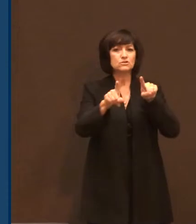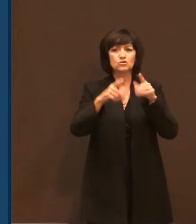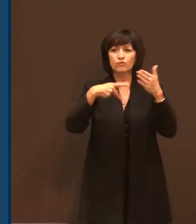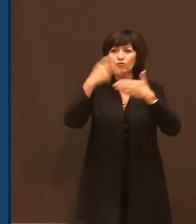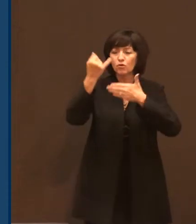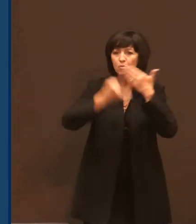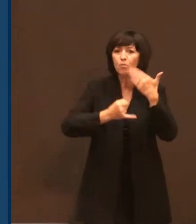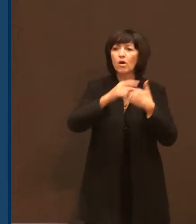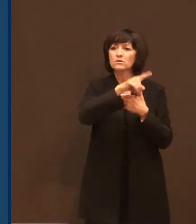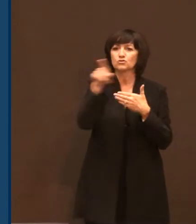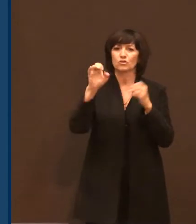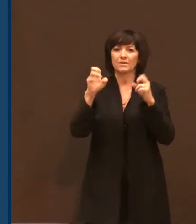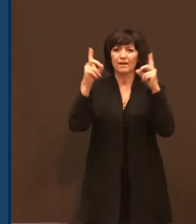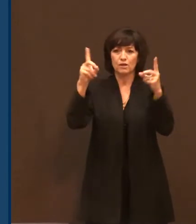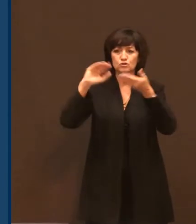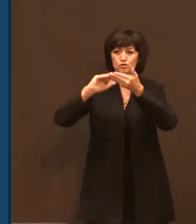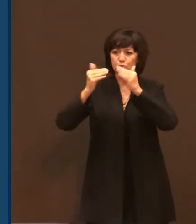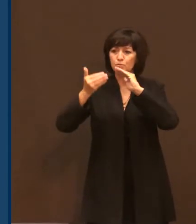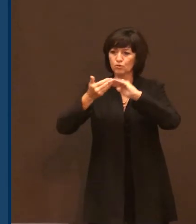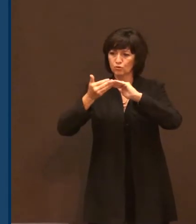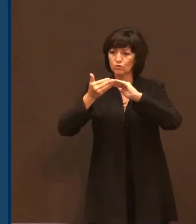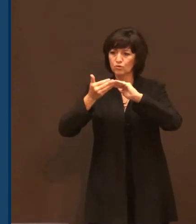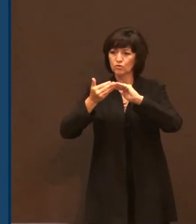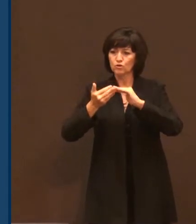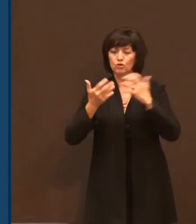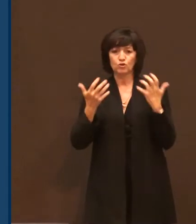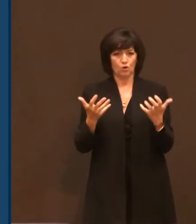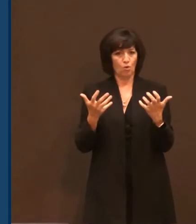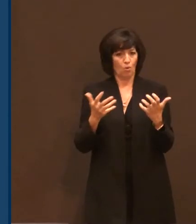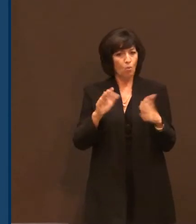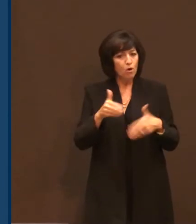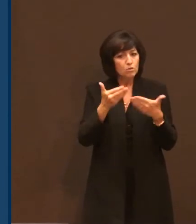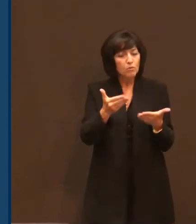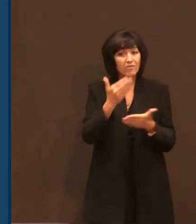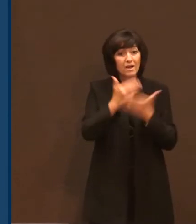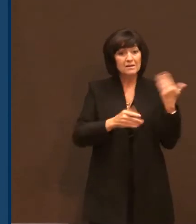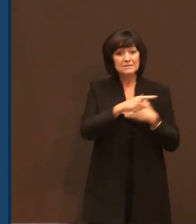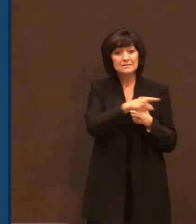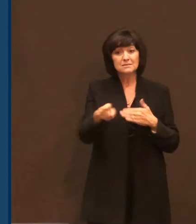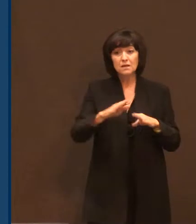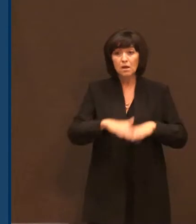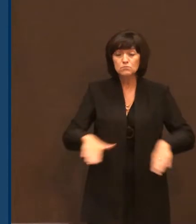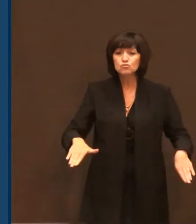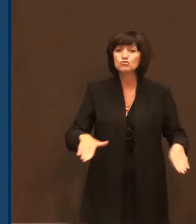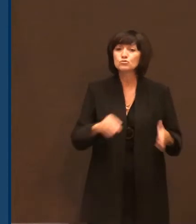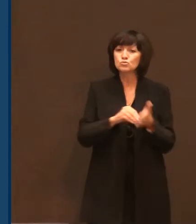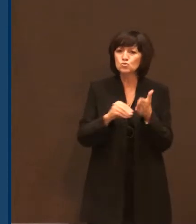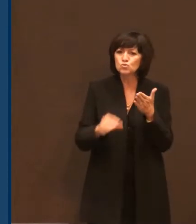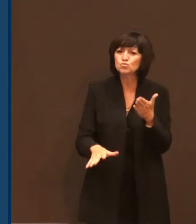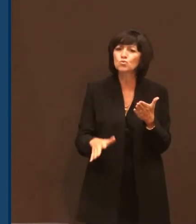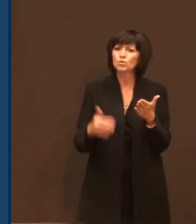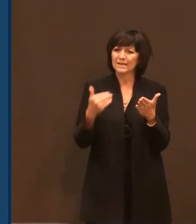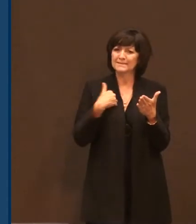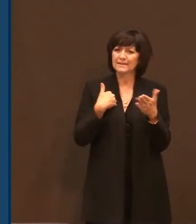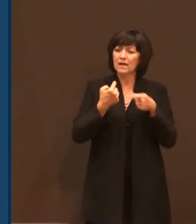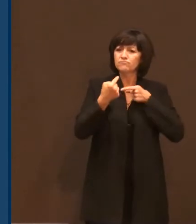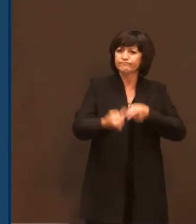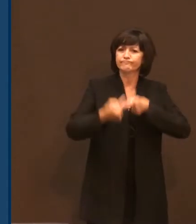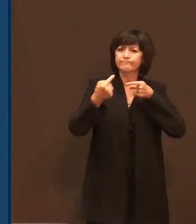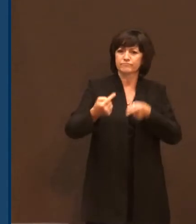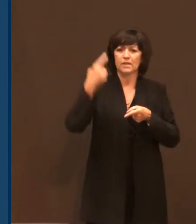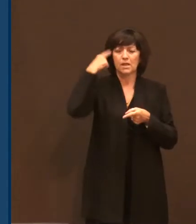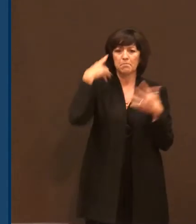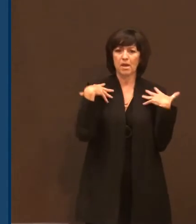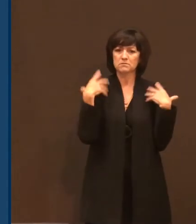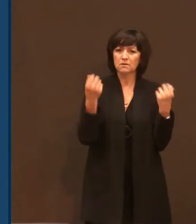the education community, to provide mental health services and to help students deal with